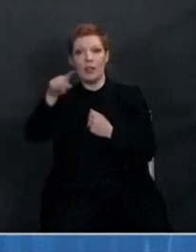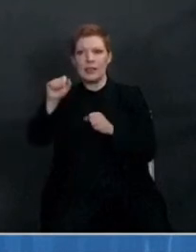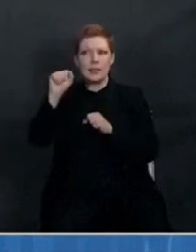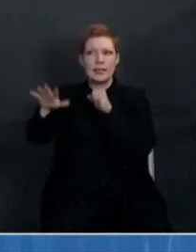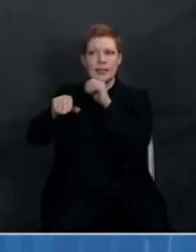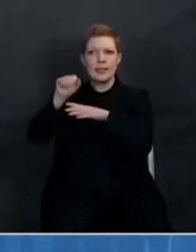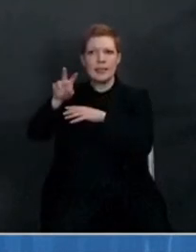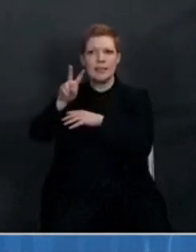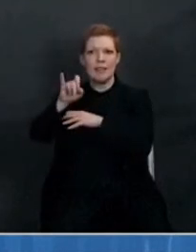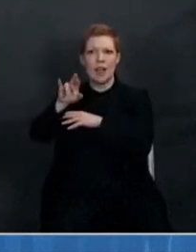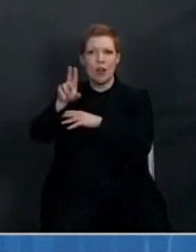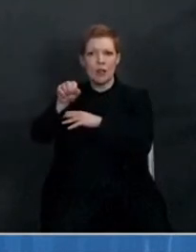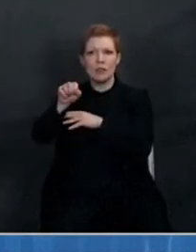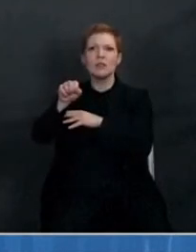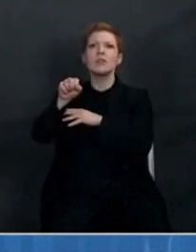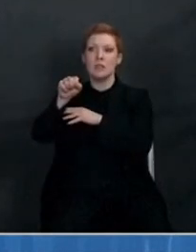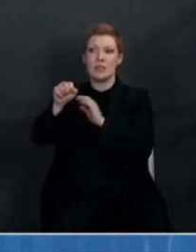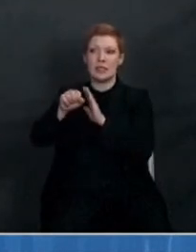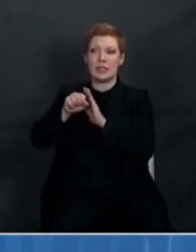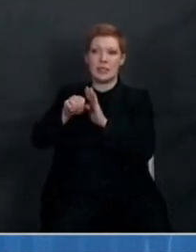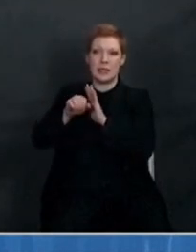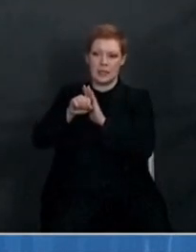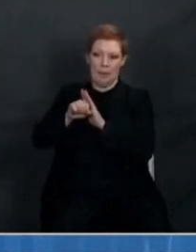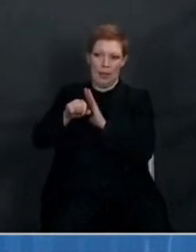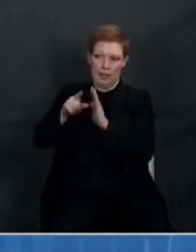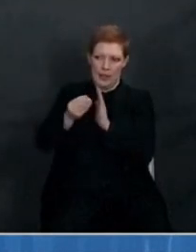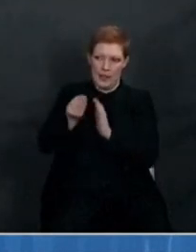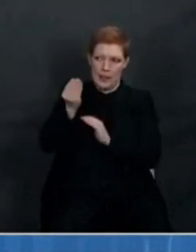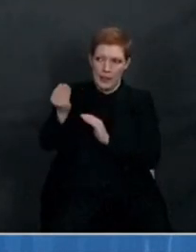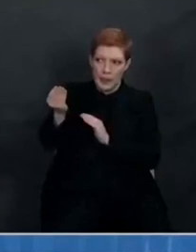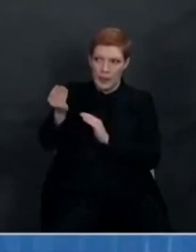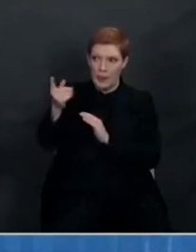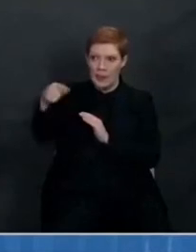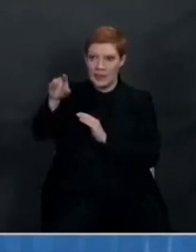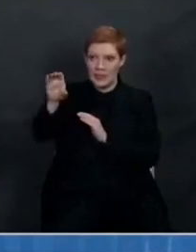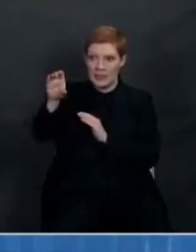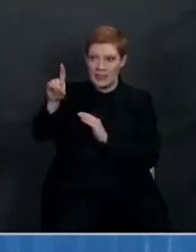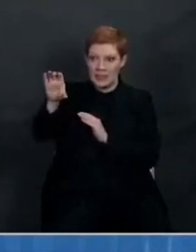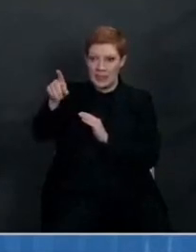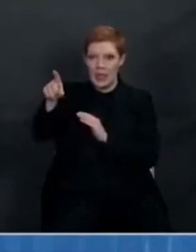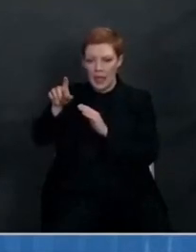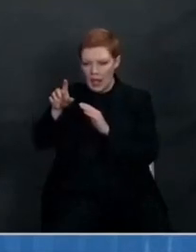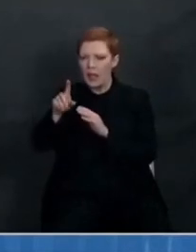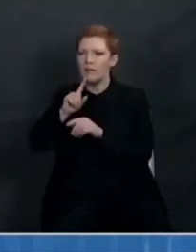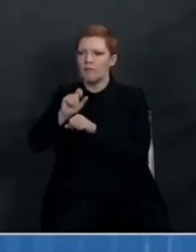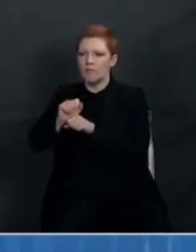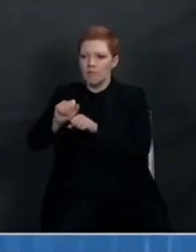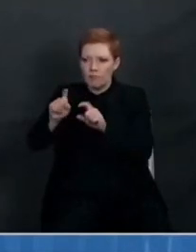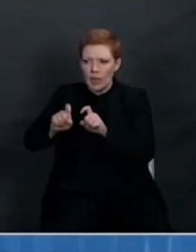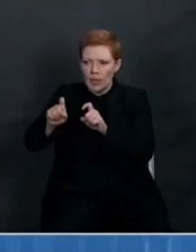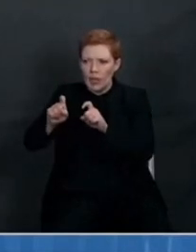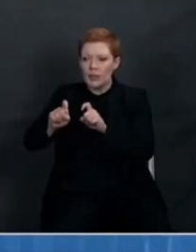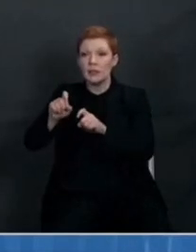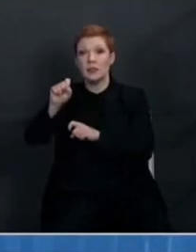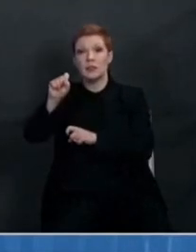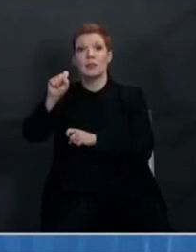for sequencing and further analysis. This system, called National SARS-CoV-2 Strain Surveillance,